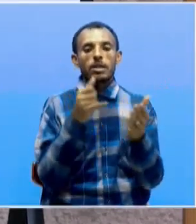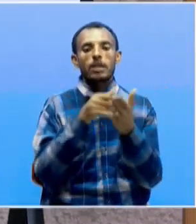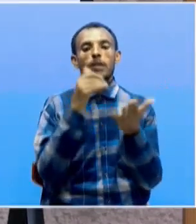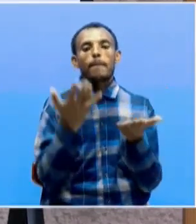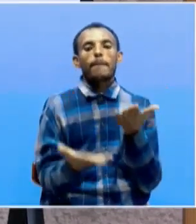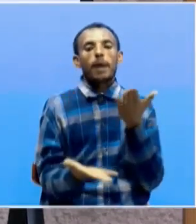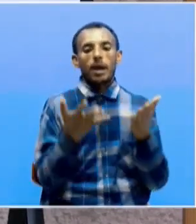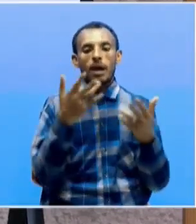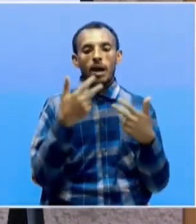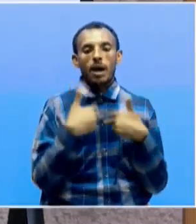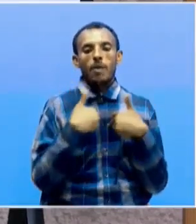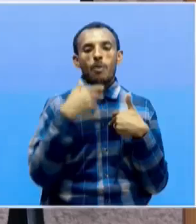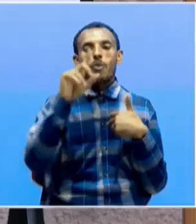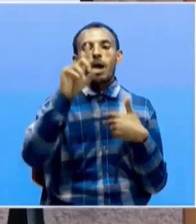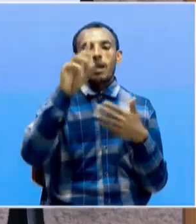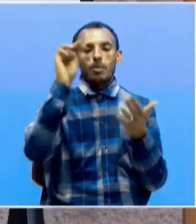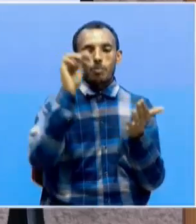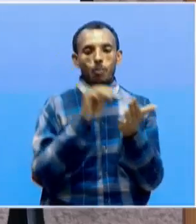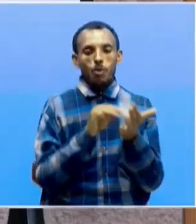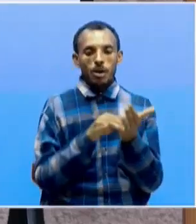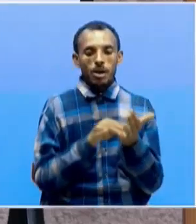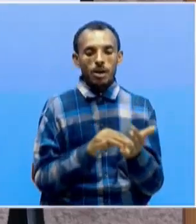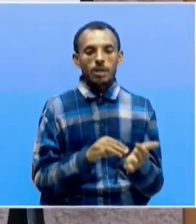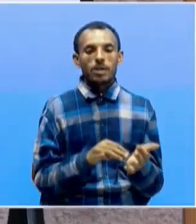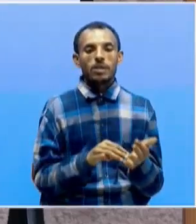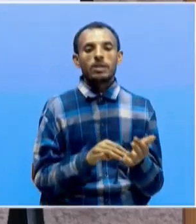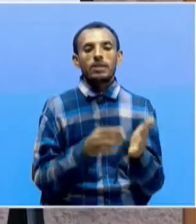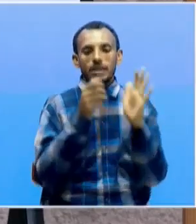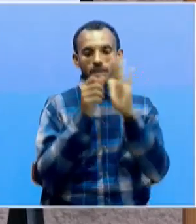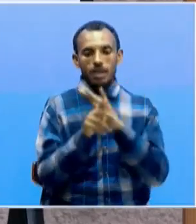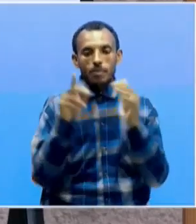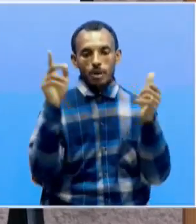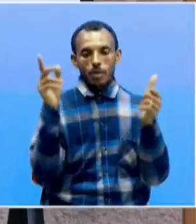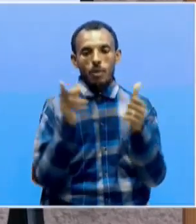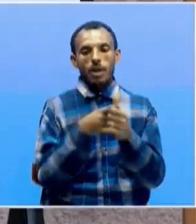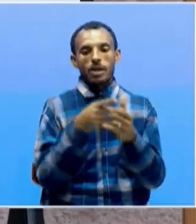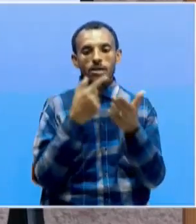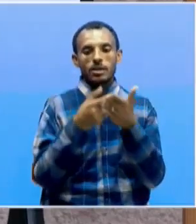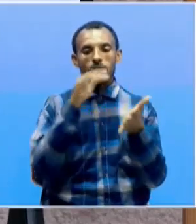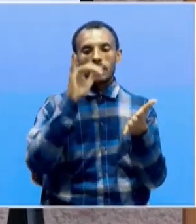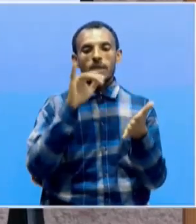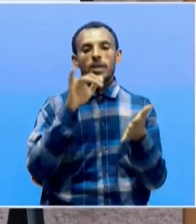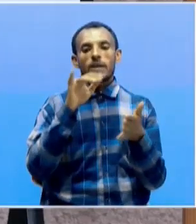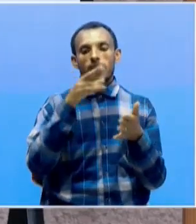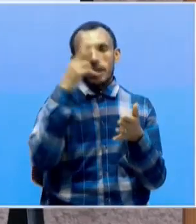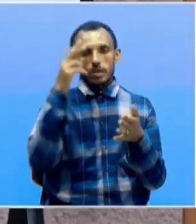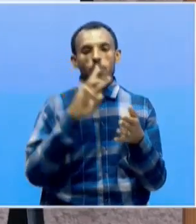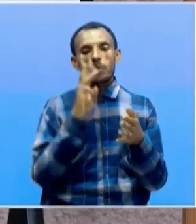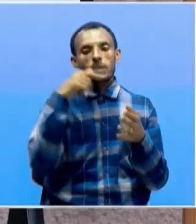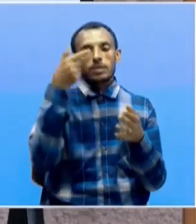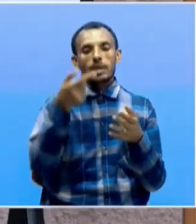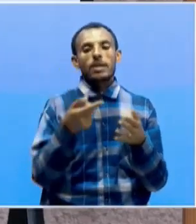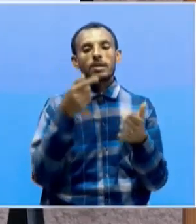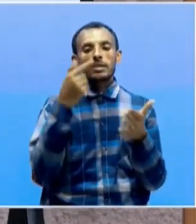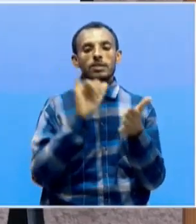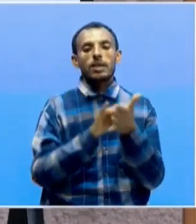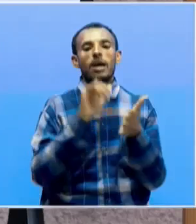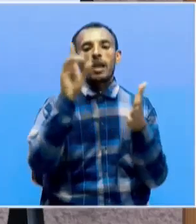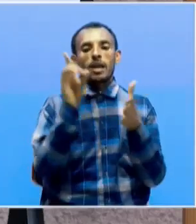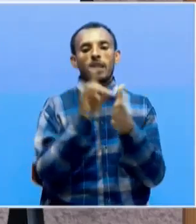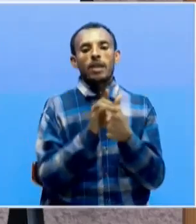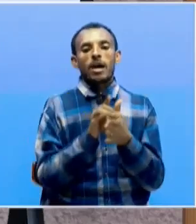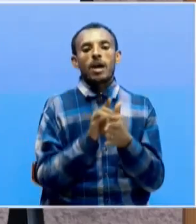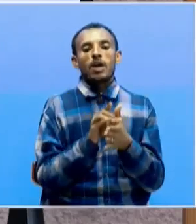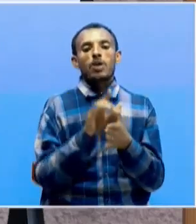have one mode, example 1. In that case, we say that data is